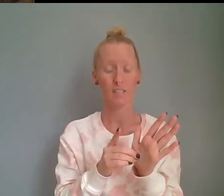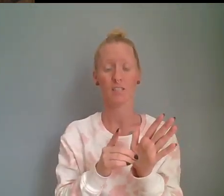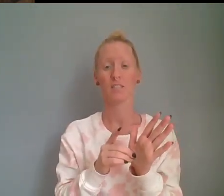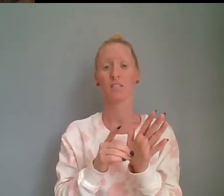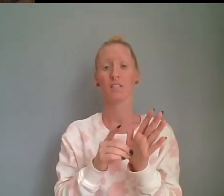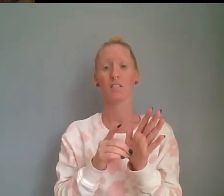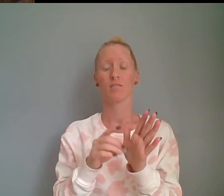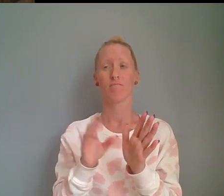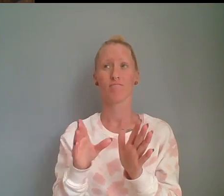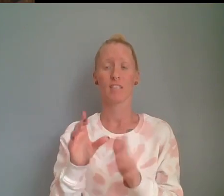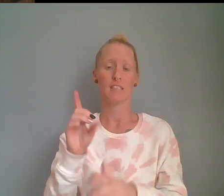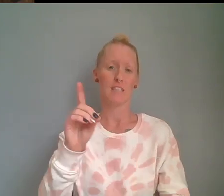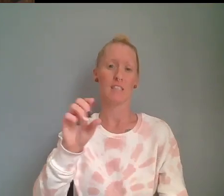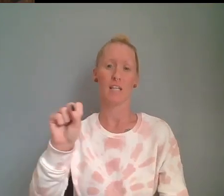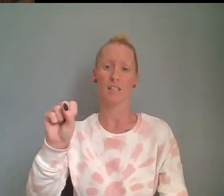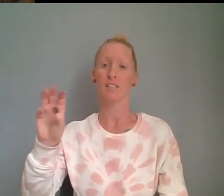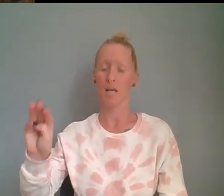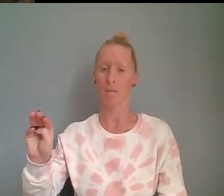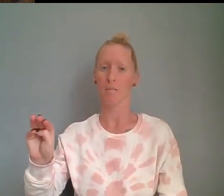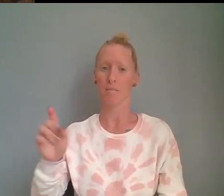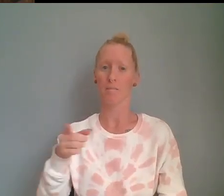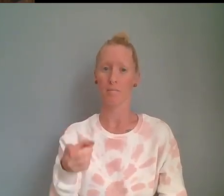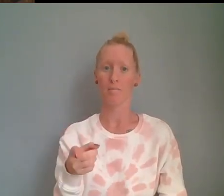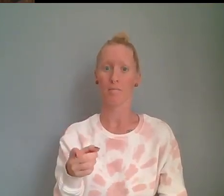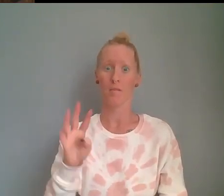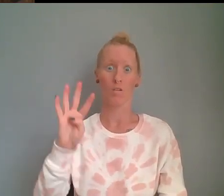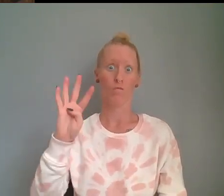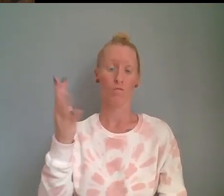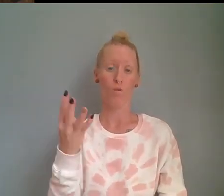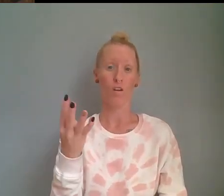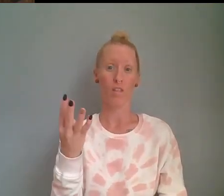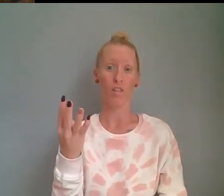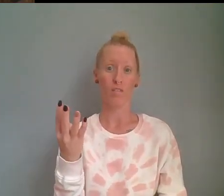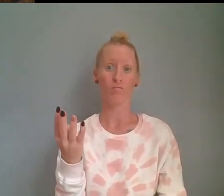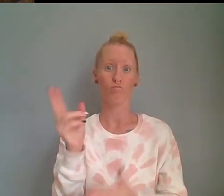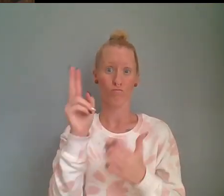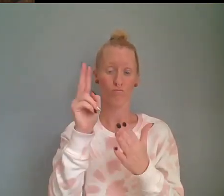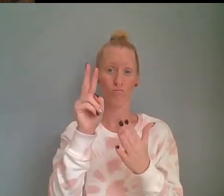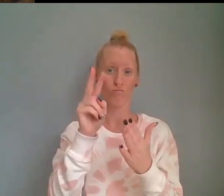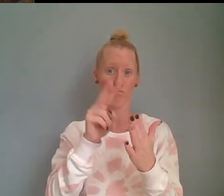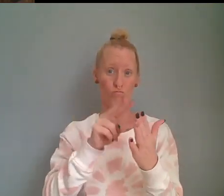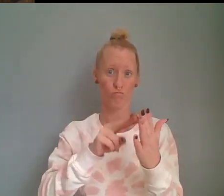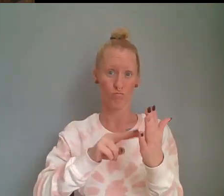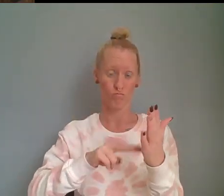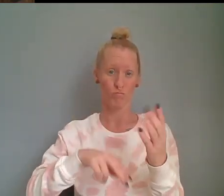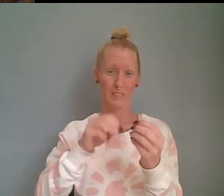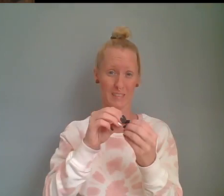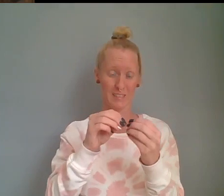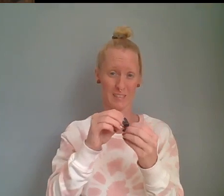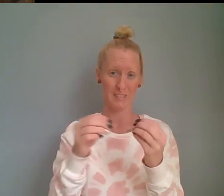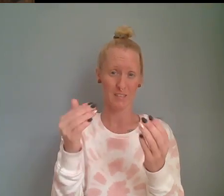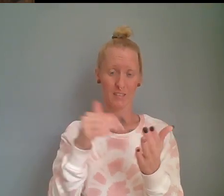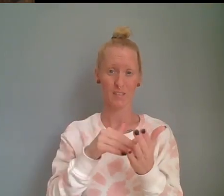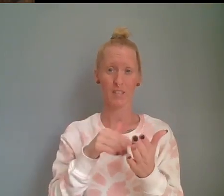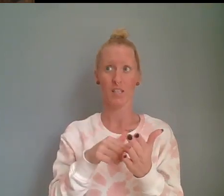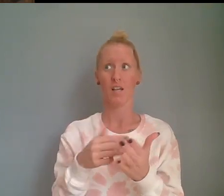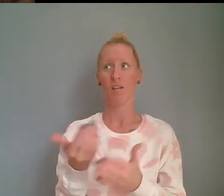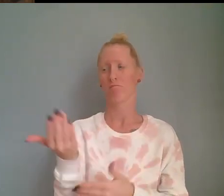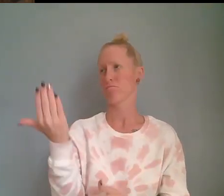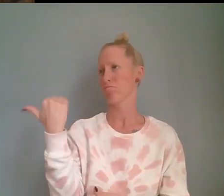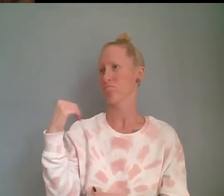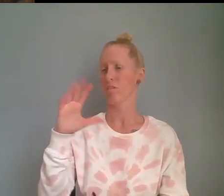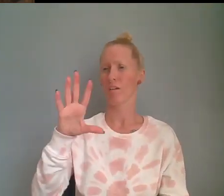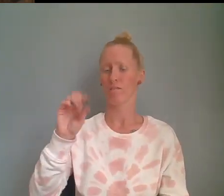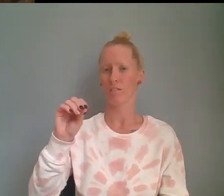DSM. And it's in its 4th revision. It's been around since I believe the 50s.